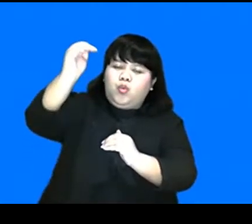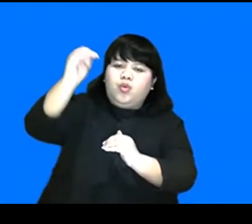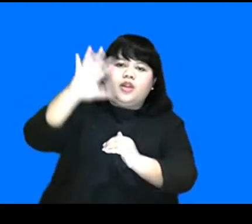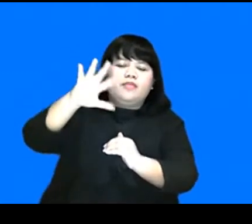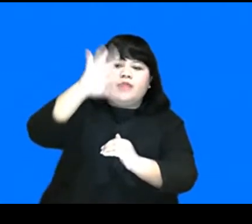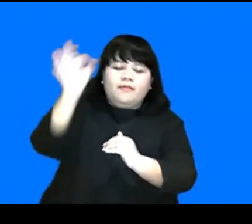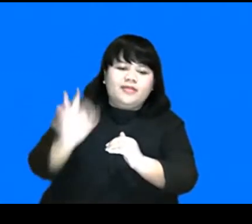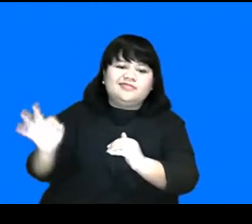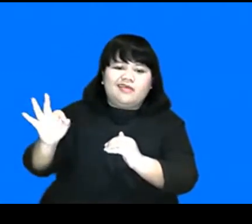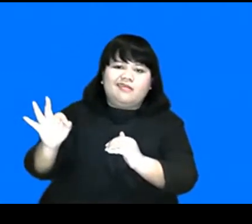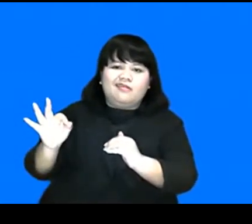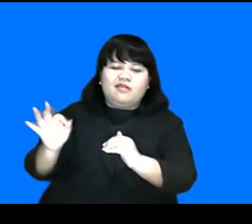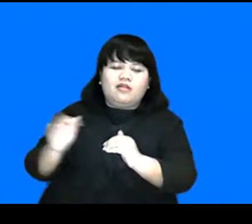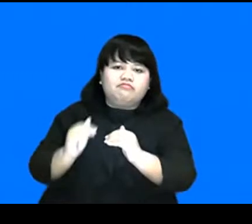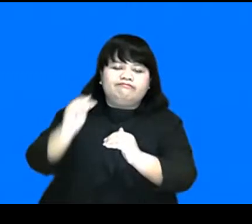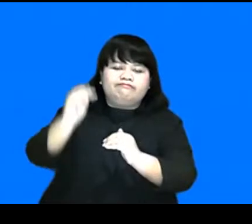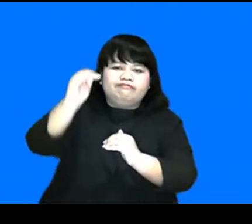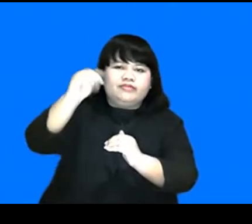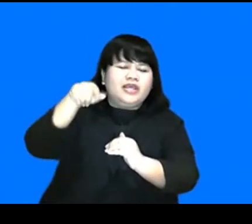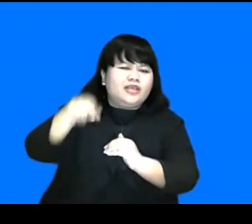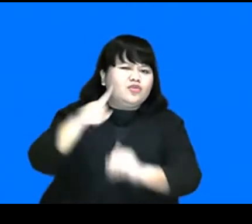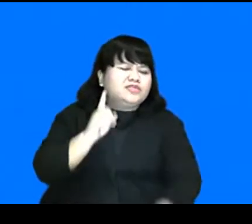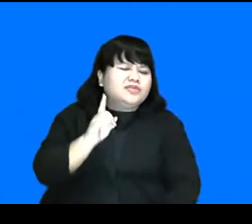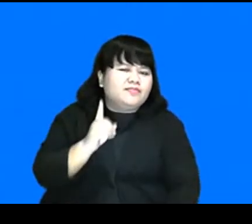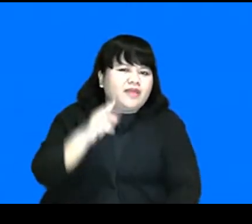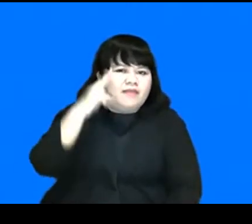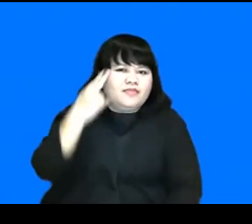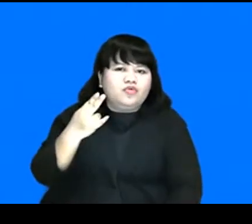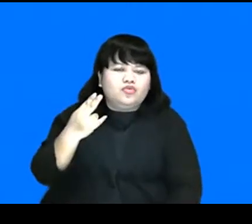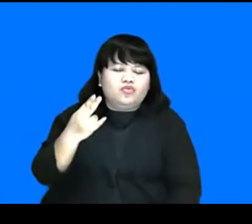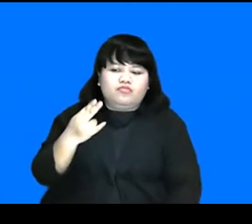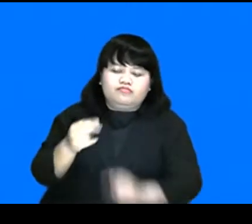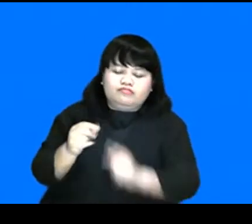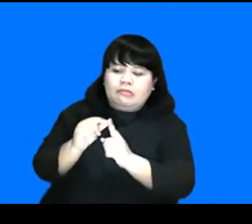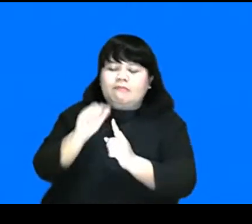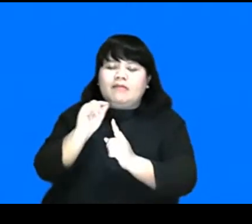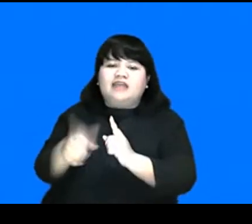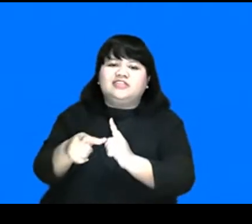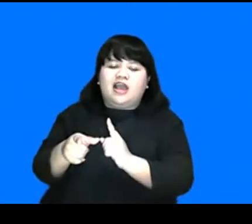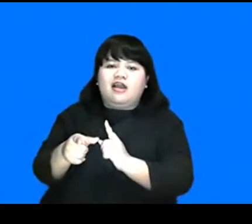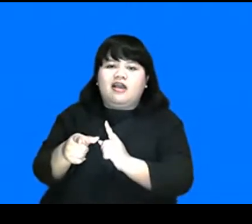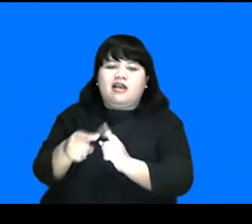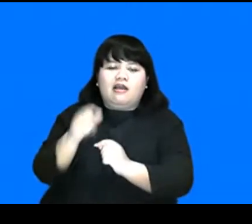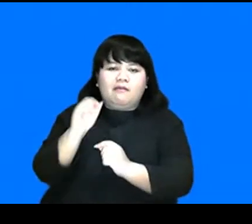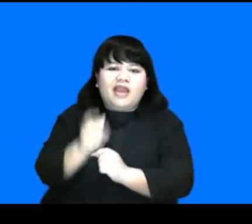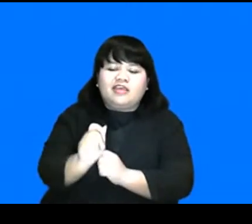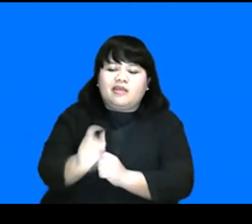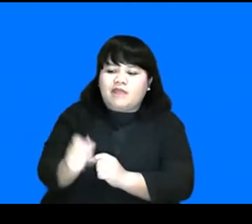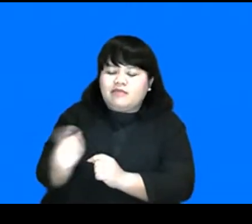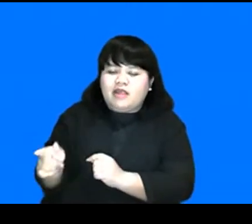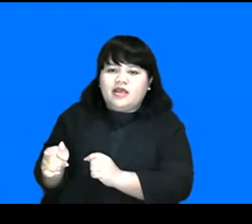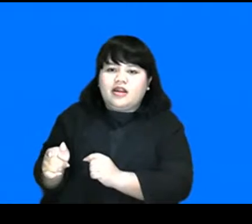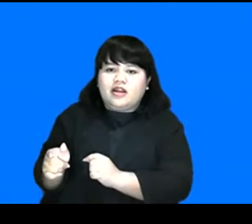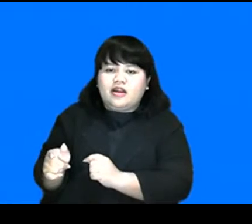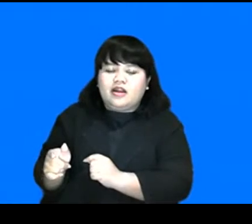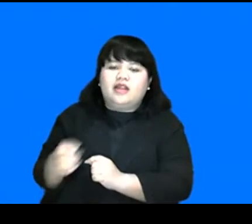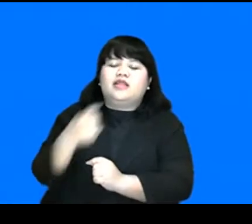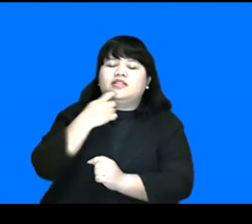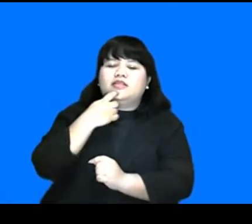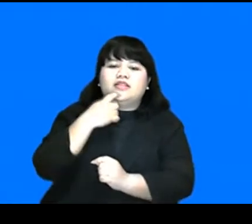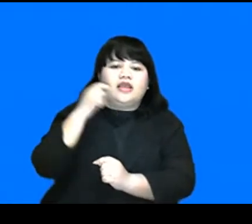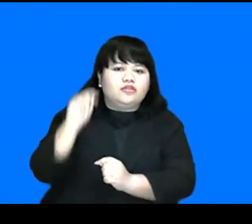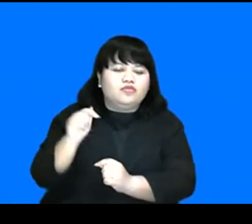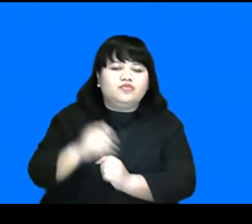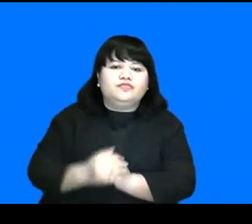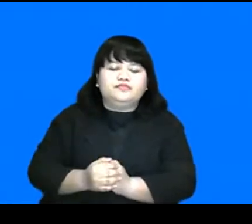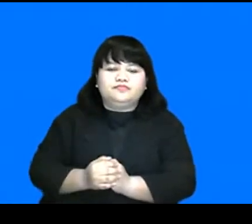So had it been the case that their incomes had gone down very drastically, mm-hmm. one, perhaps it would have been difficult